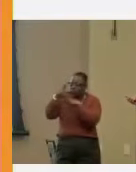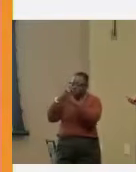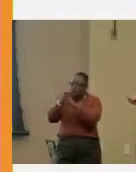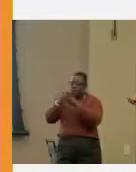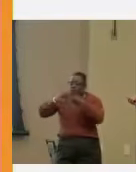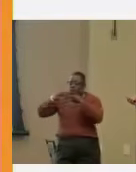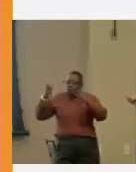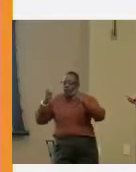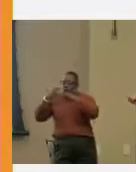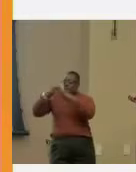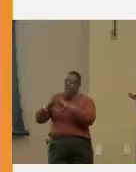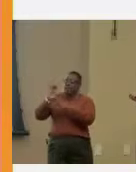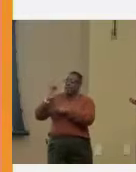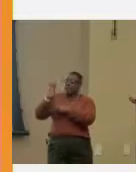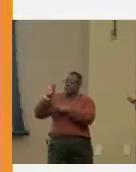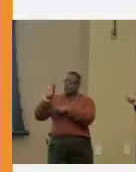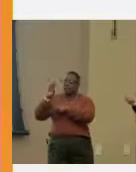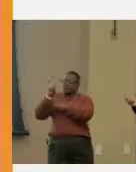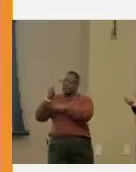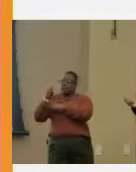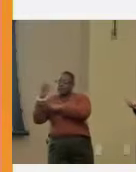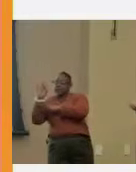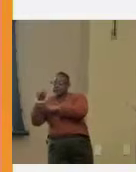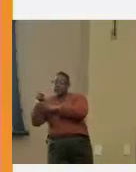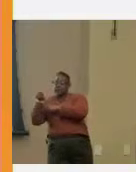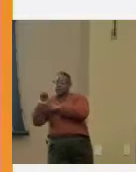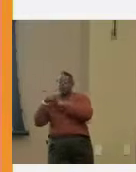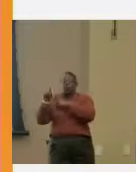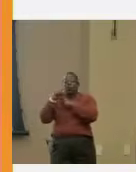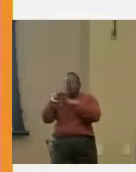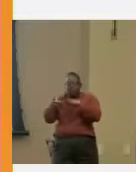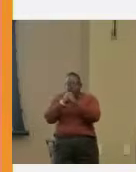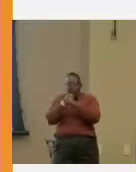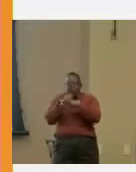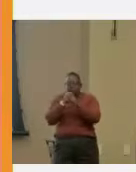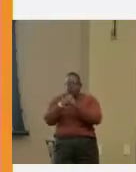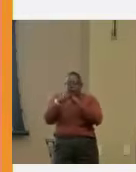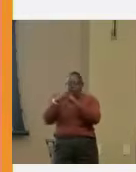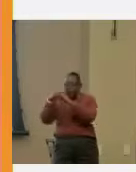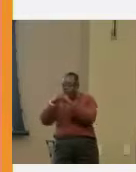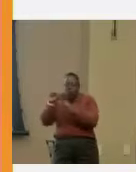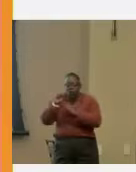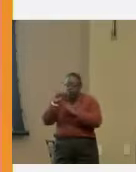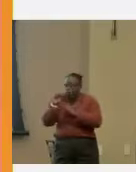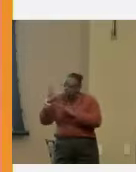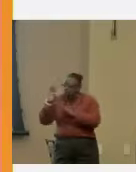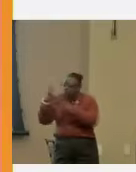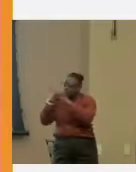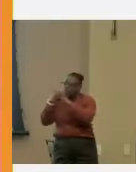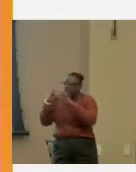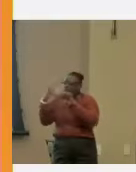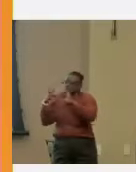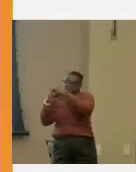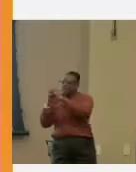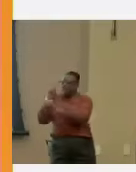called CD19. So when these CAR T cells were made, they could only attack and remove B cells, so which is very